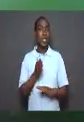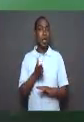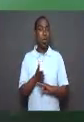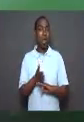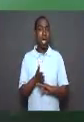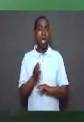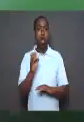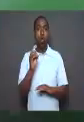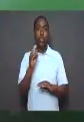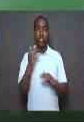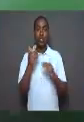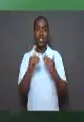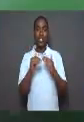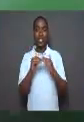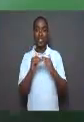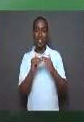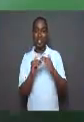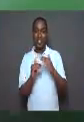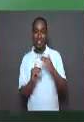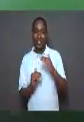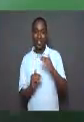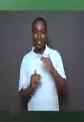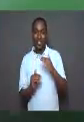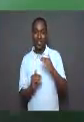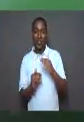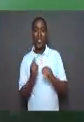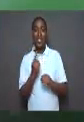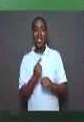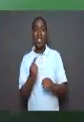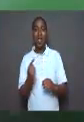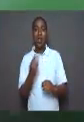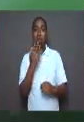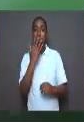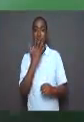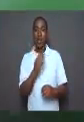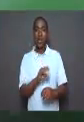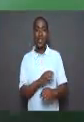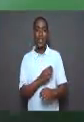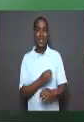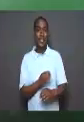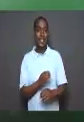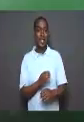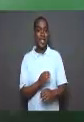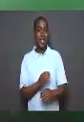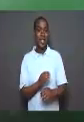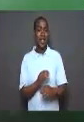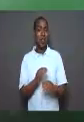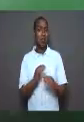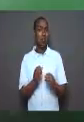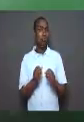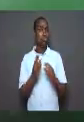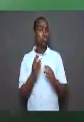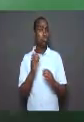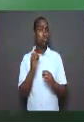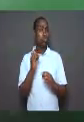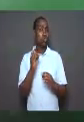Since less oxygen is carried within each blood cell, more blood